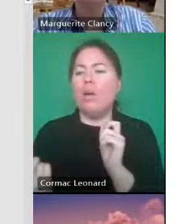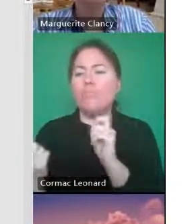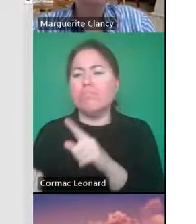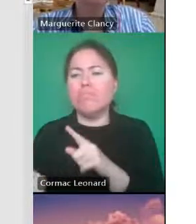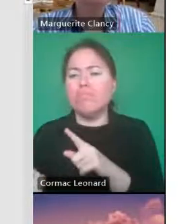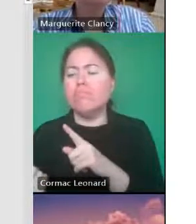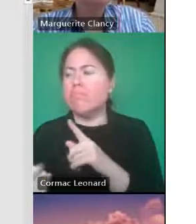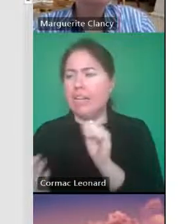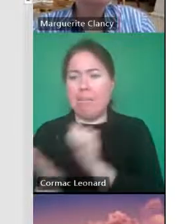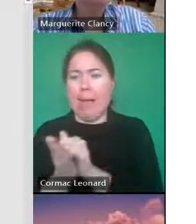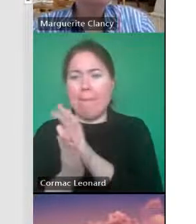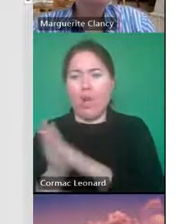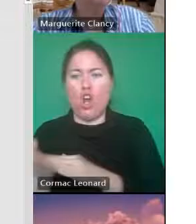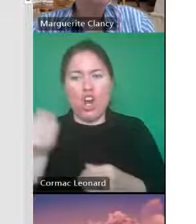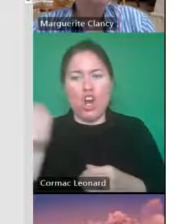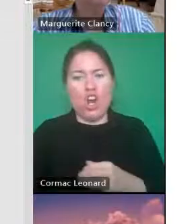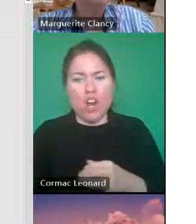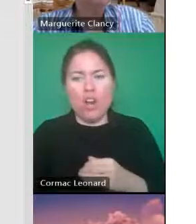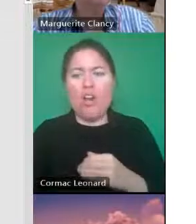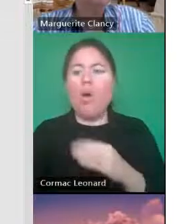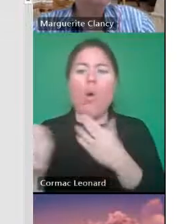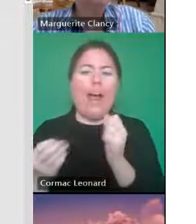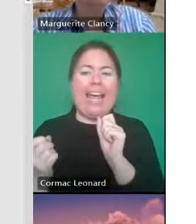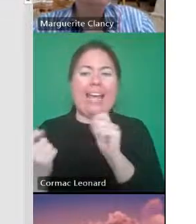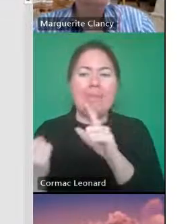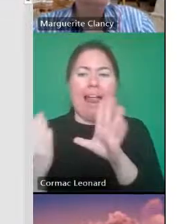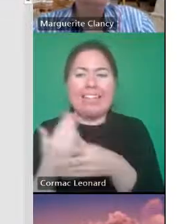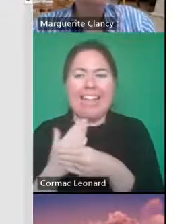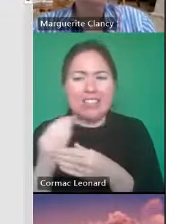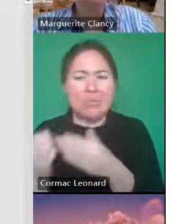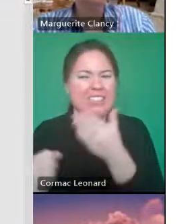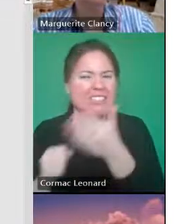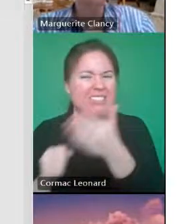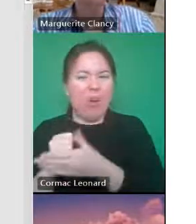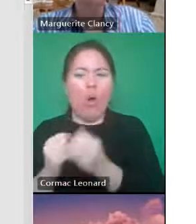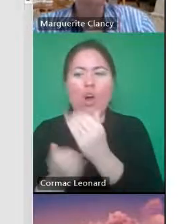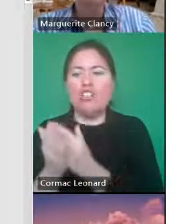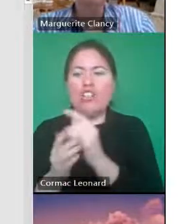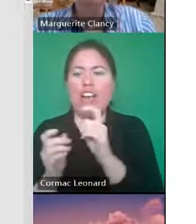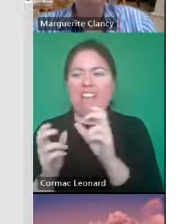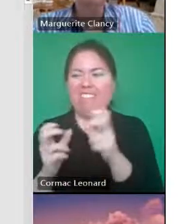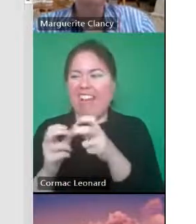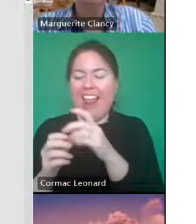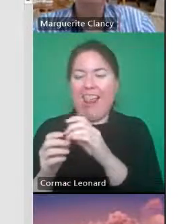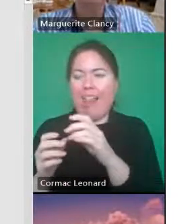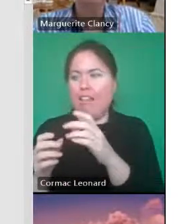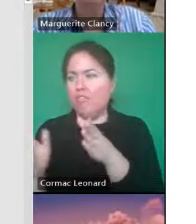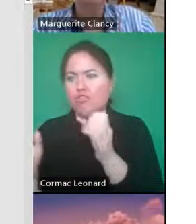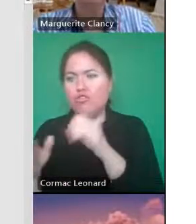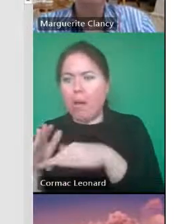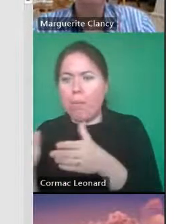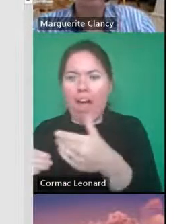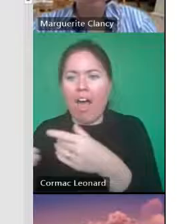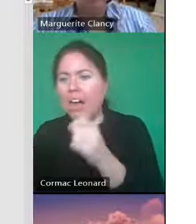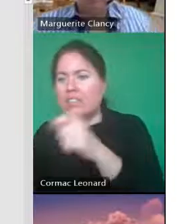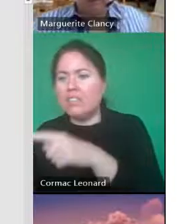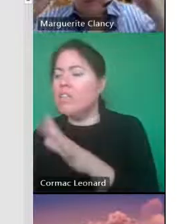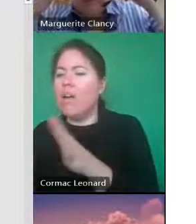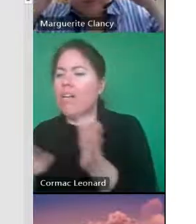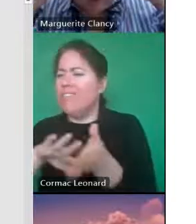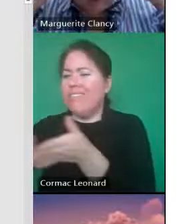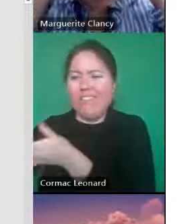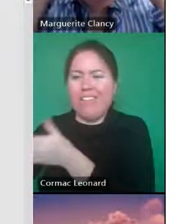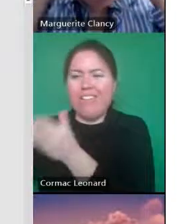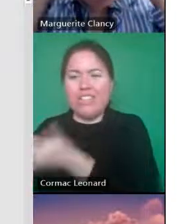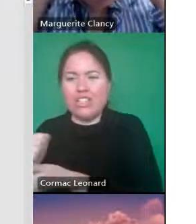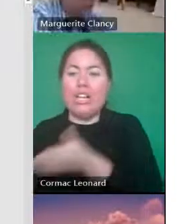hard copy community referrals, or as email attachments, or by shared file, with electronic, safe, secure system. Right.